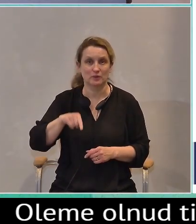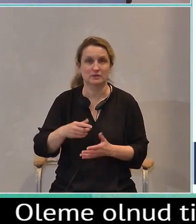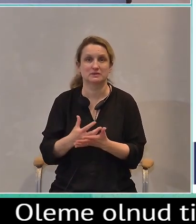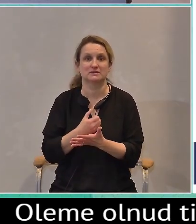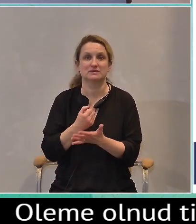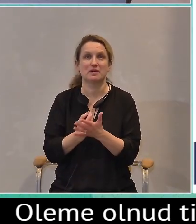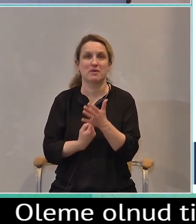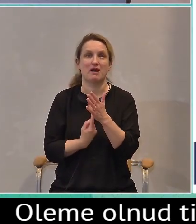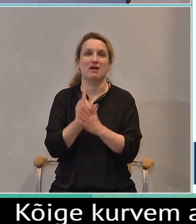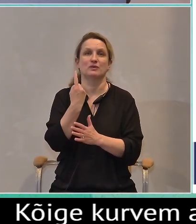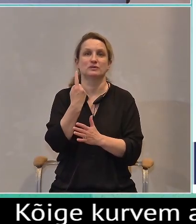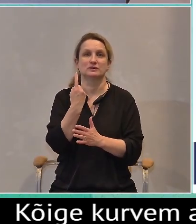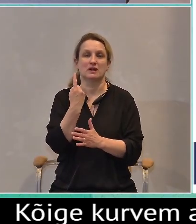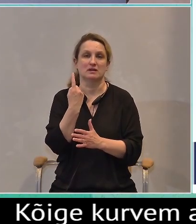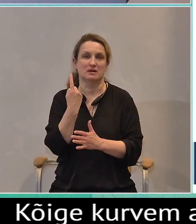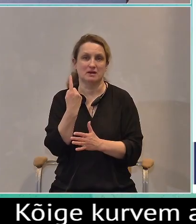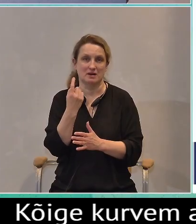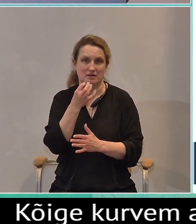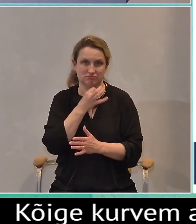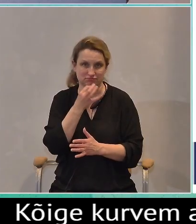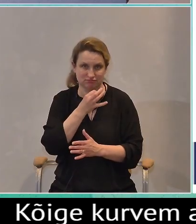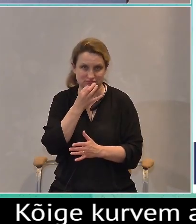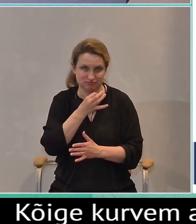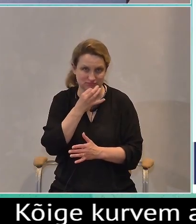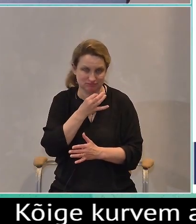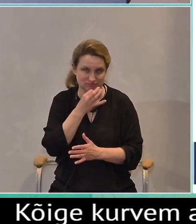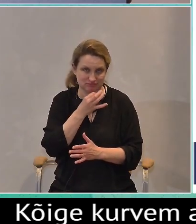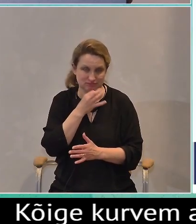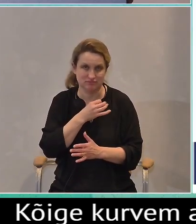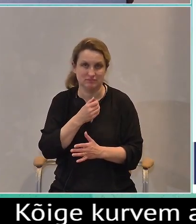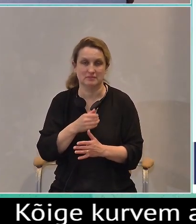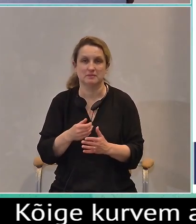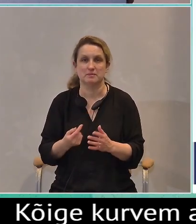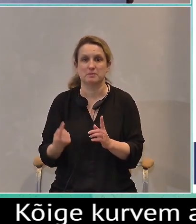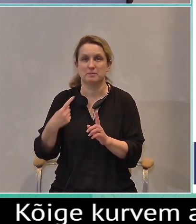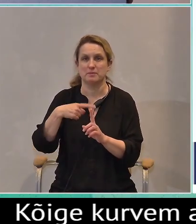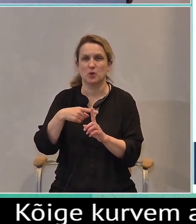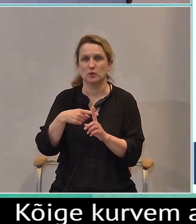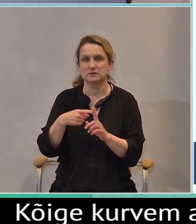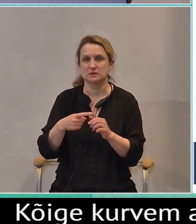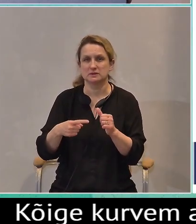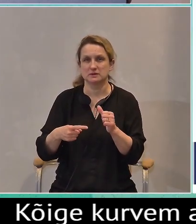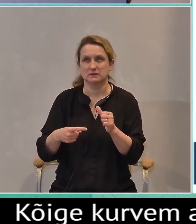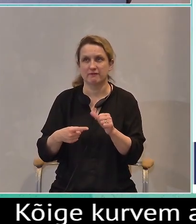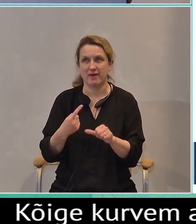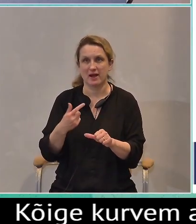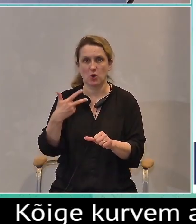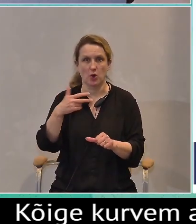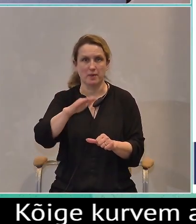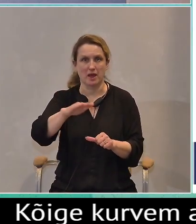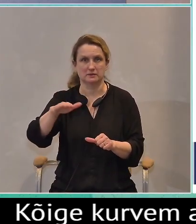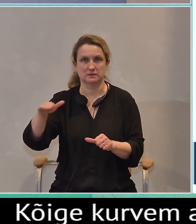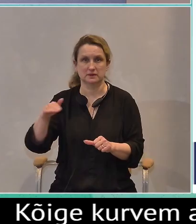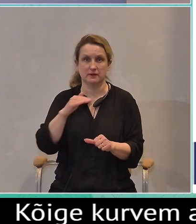But in last October, we were finally able to begin with the